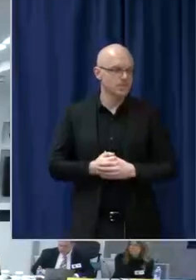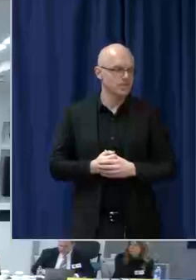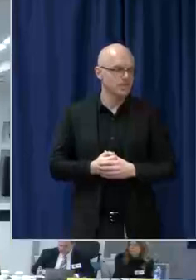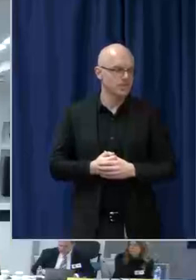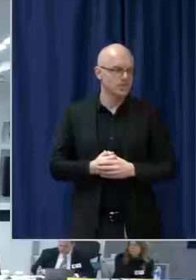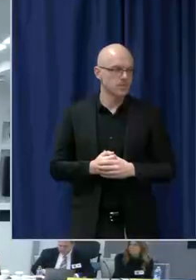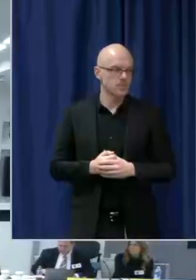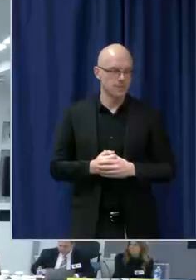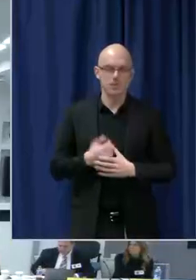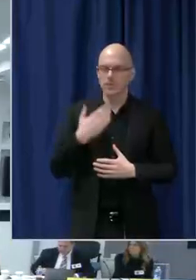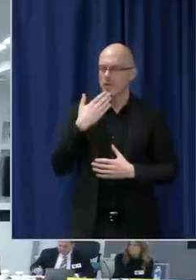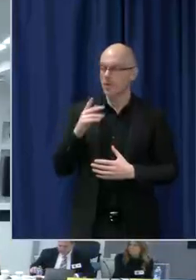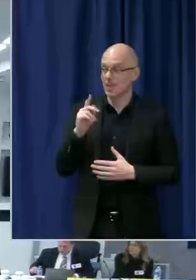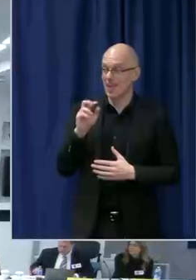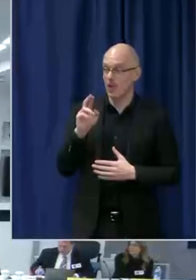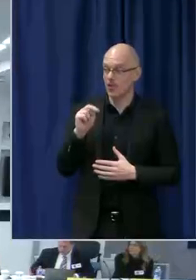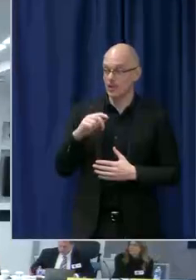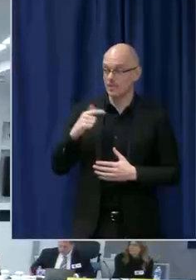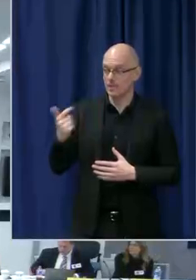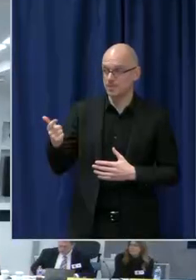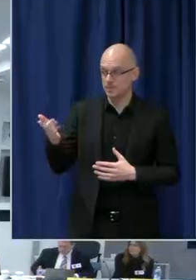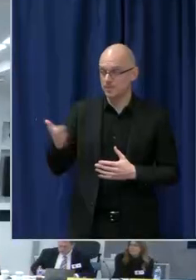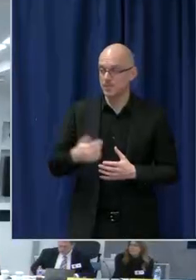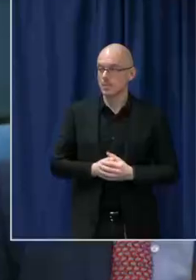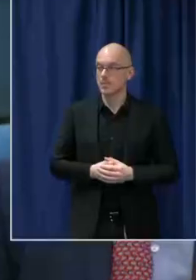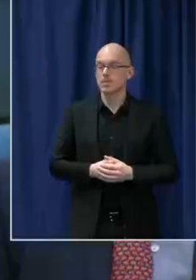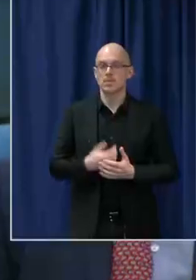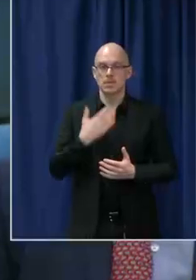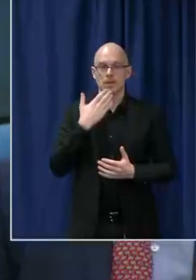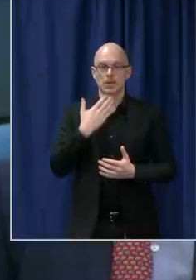Great, thank you. Karen? Thank you.